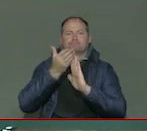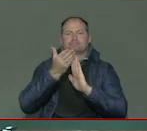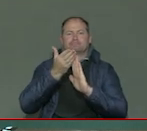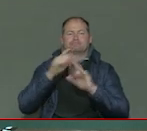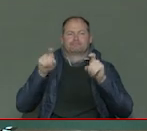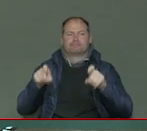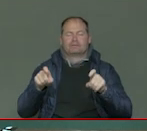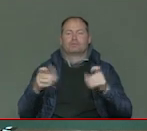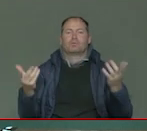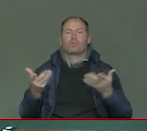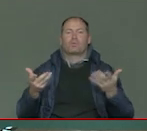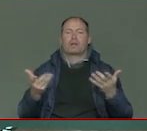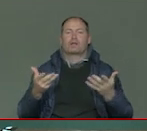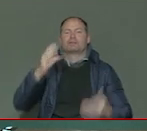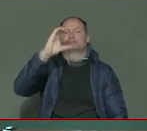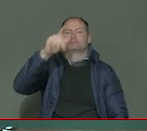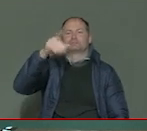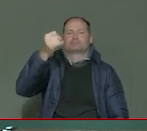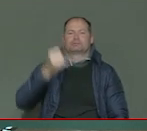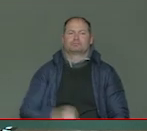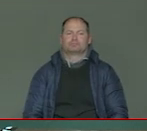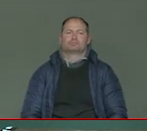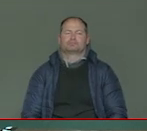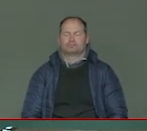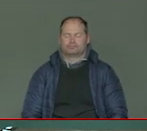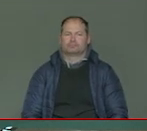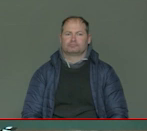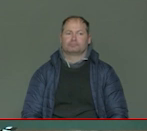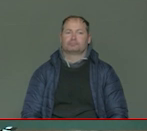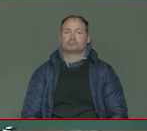increase it, it will be in my CPJ. The other way